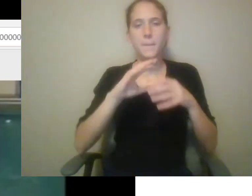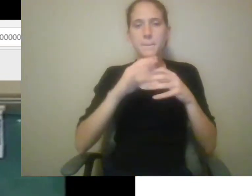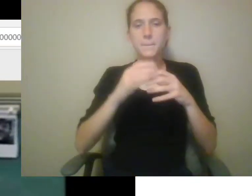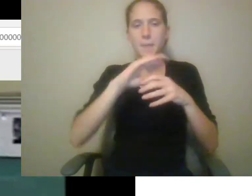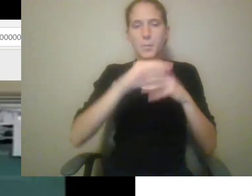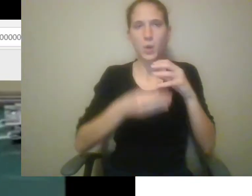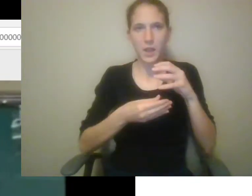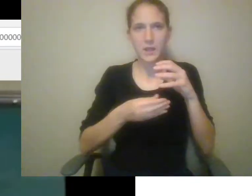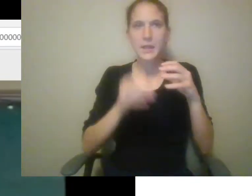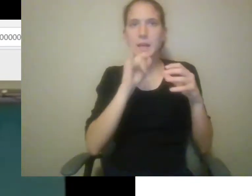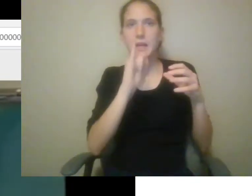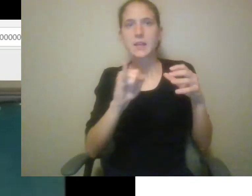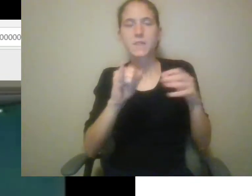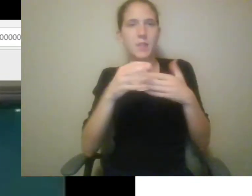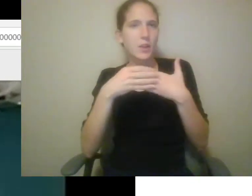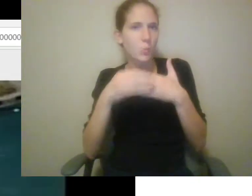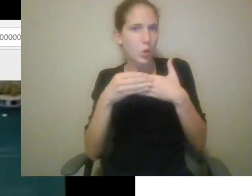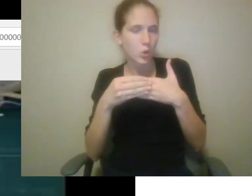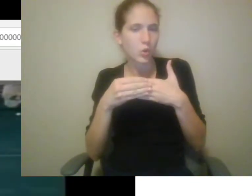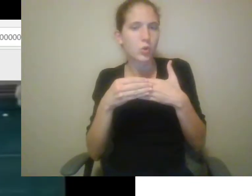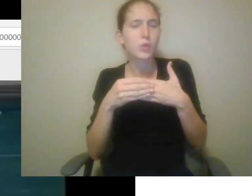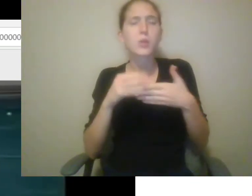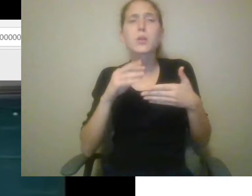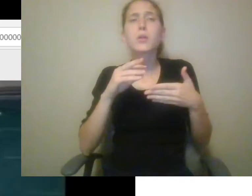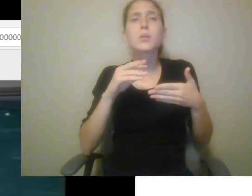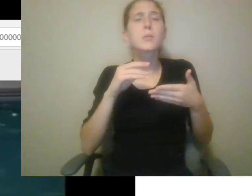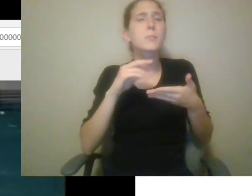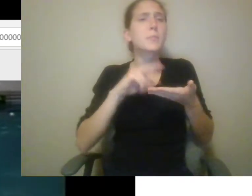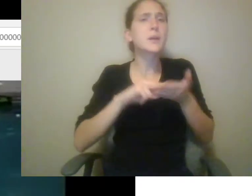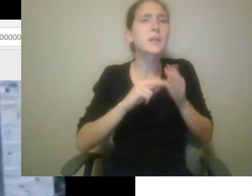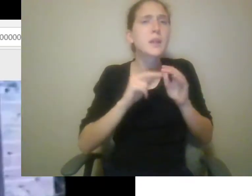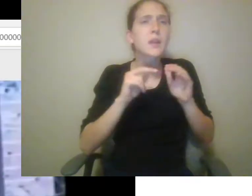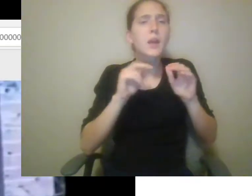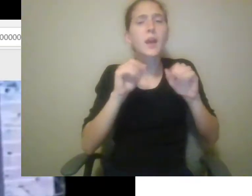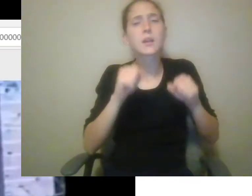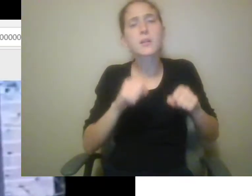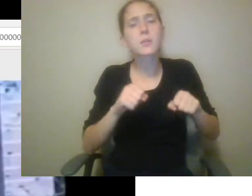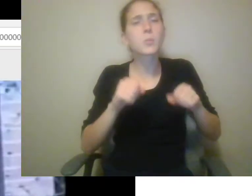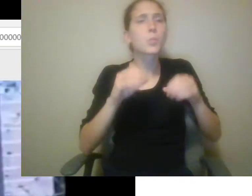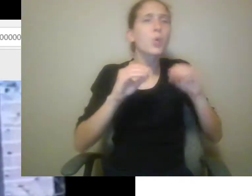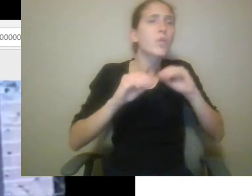Right, it allows it to have some give and some movement. Kevin?